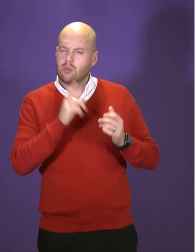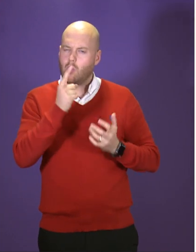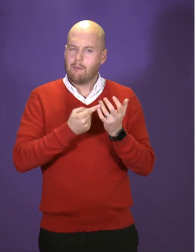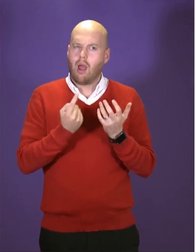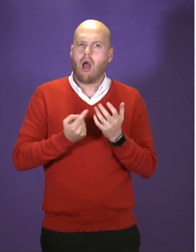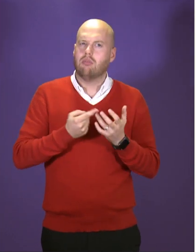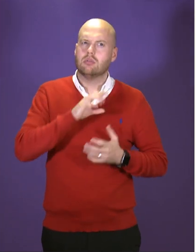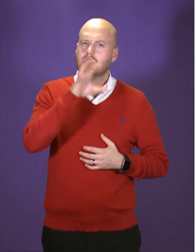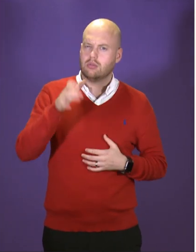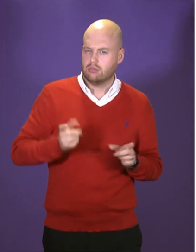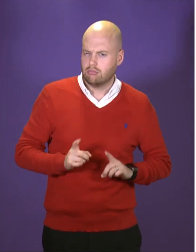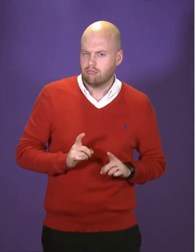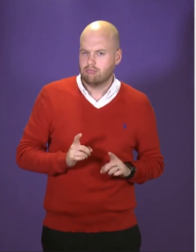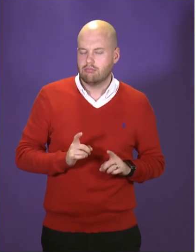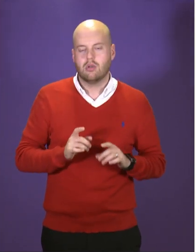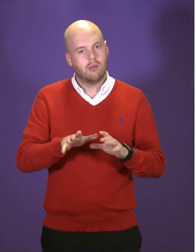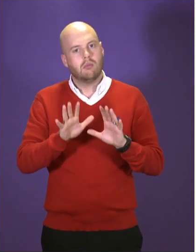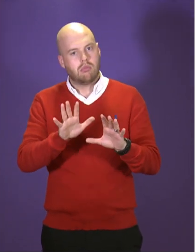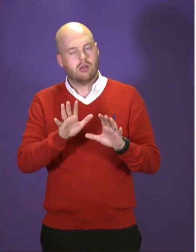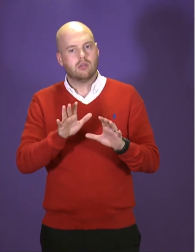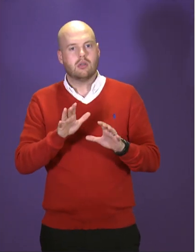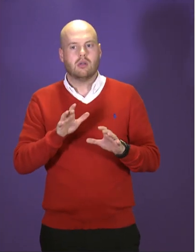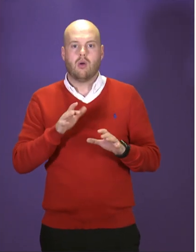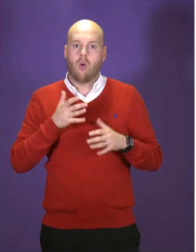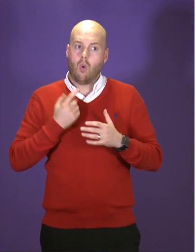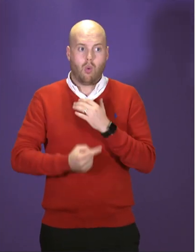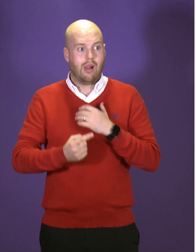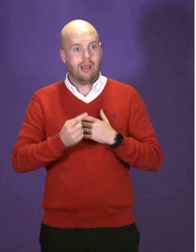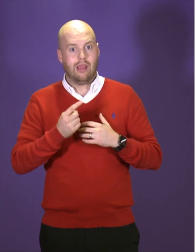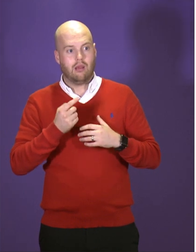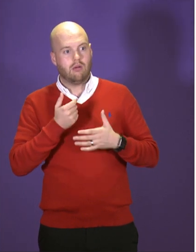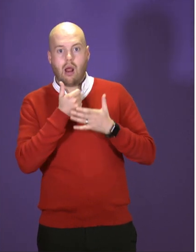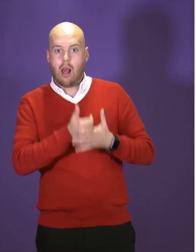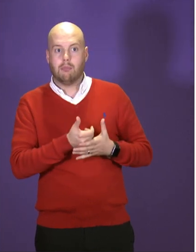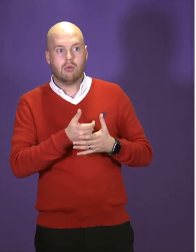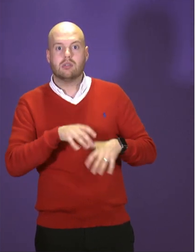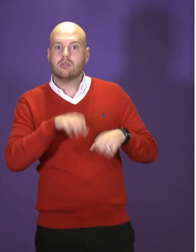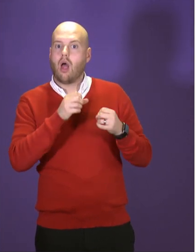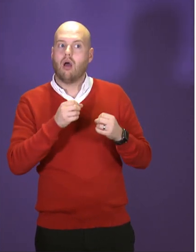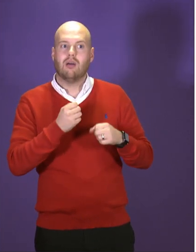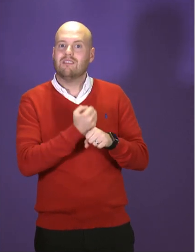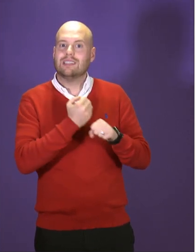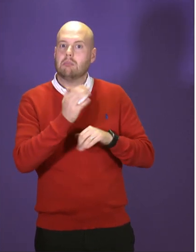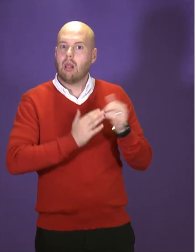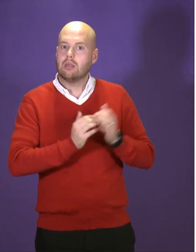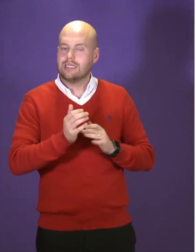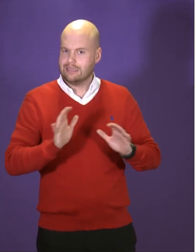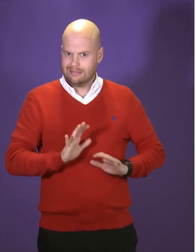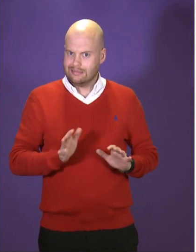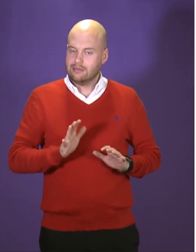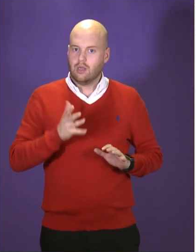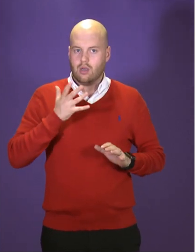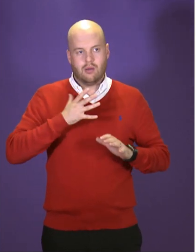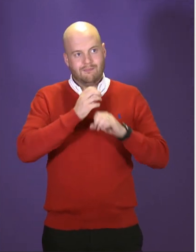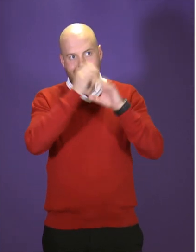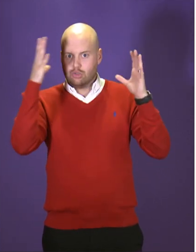this northern cultural activity didn't start with a building. It started with a vision toward being a more culturally